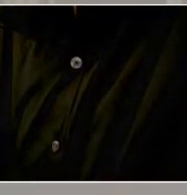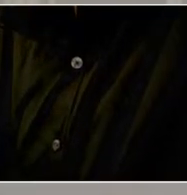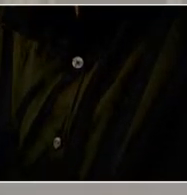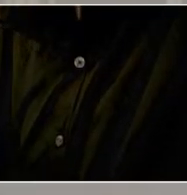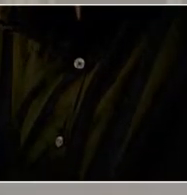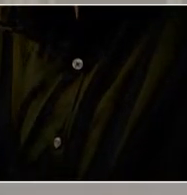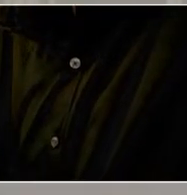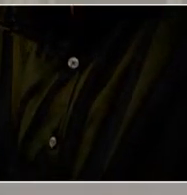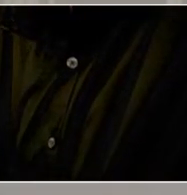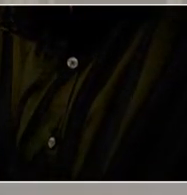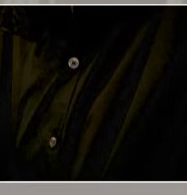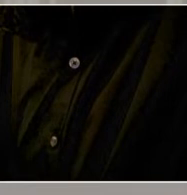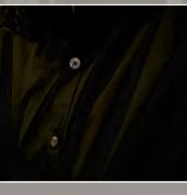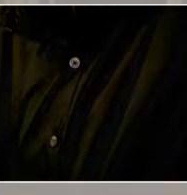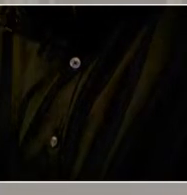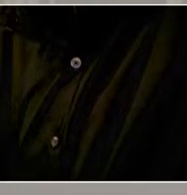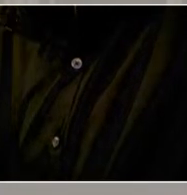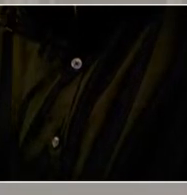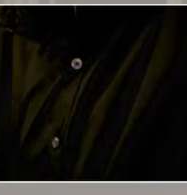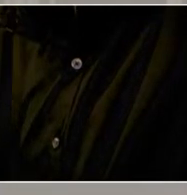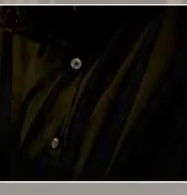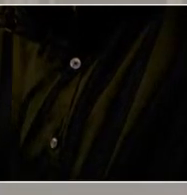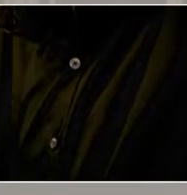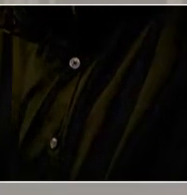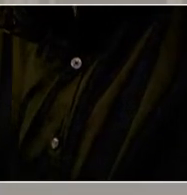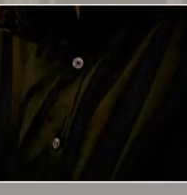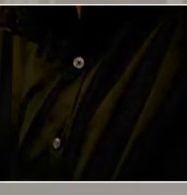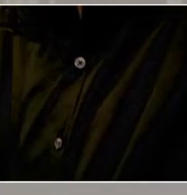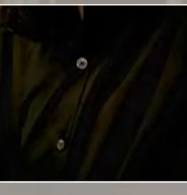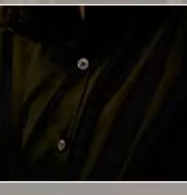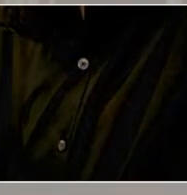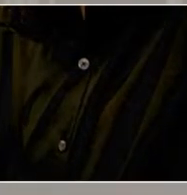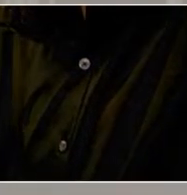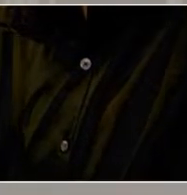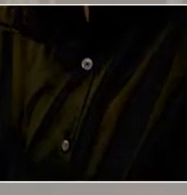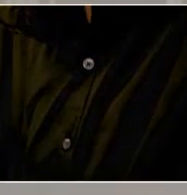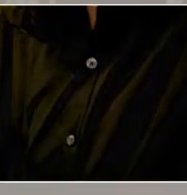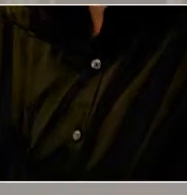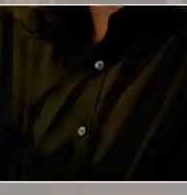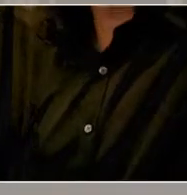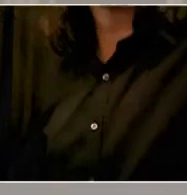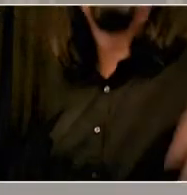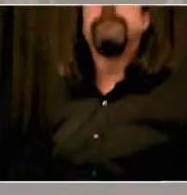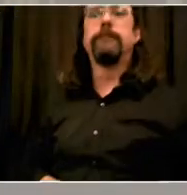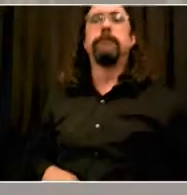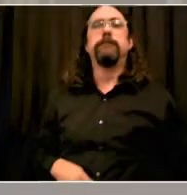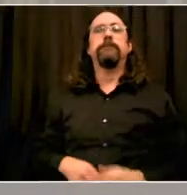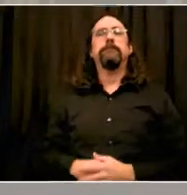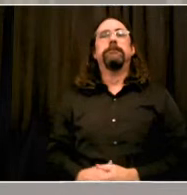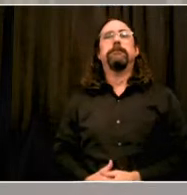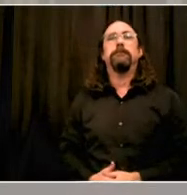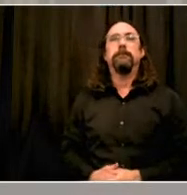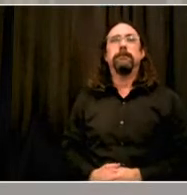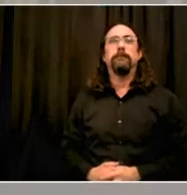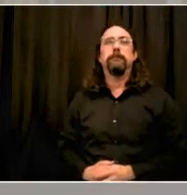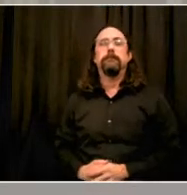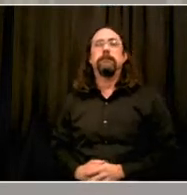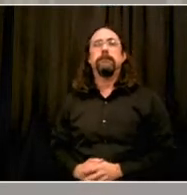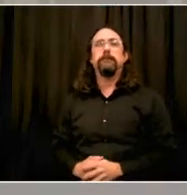experiencing symptoms. Those are absolutely the most important people that we want to get tested